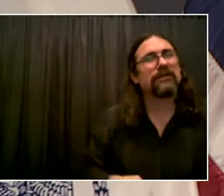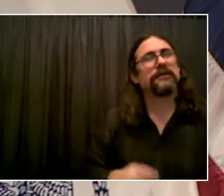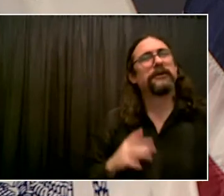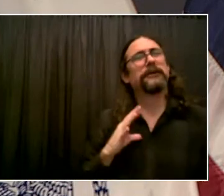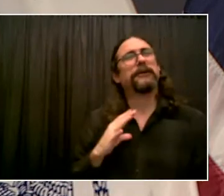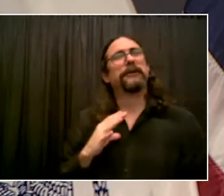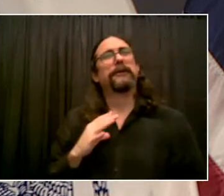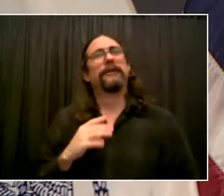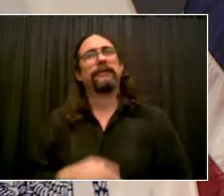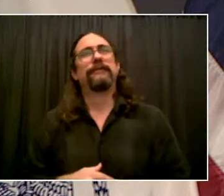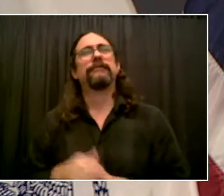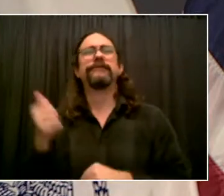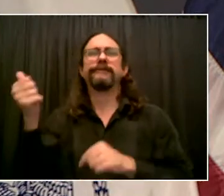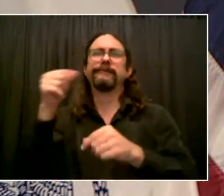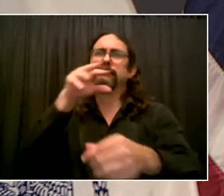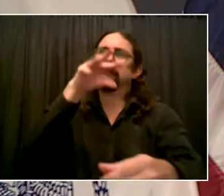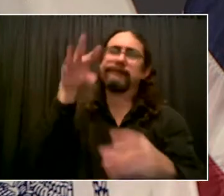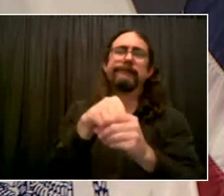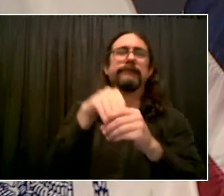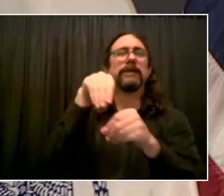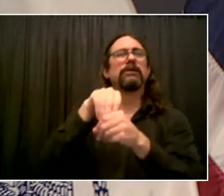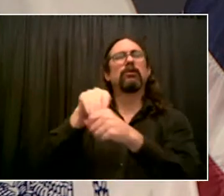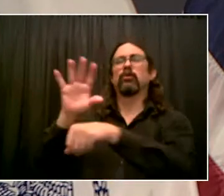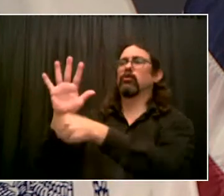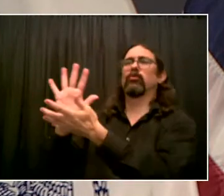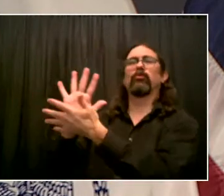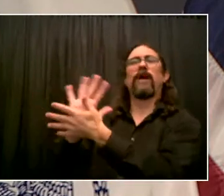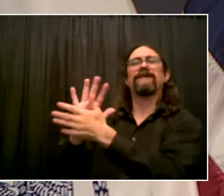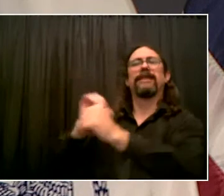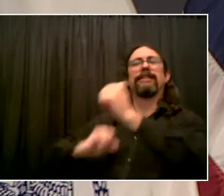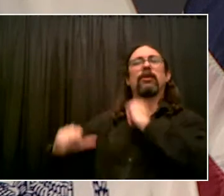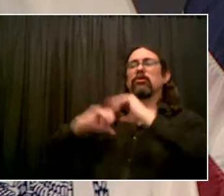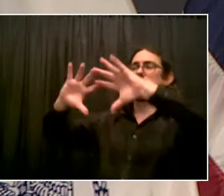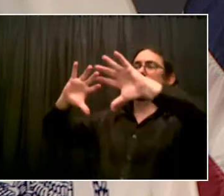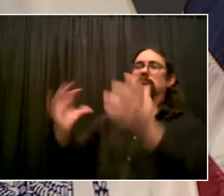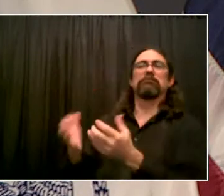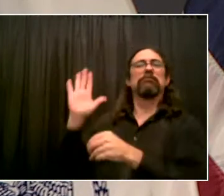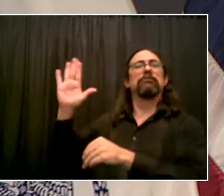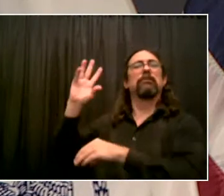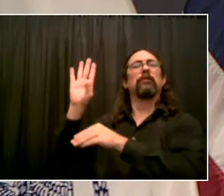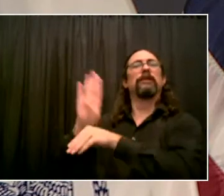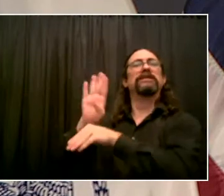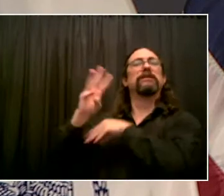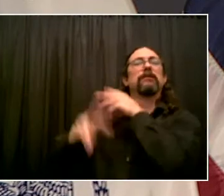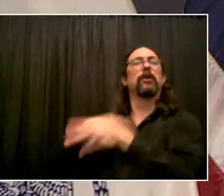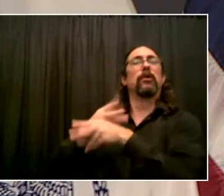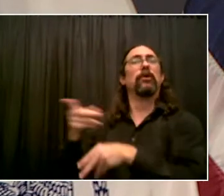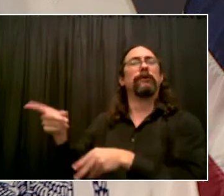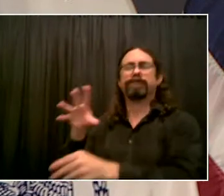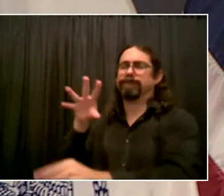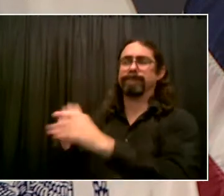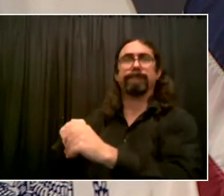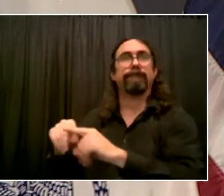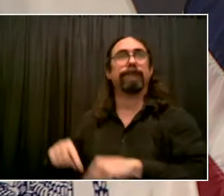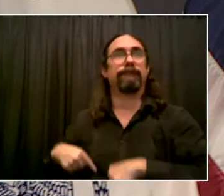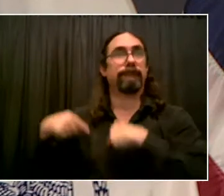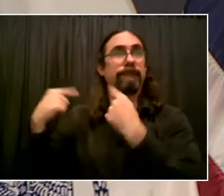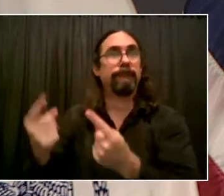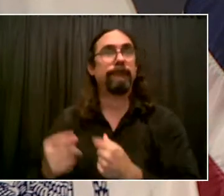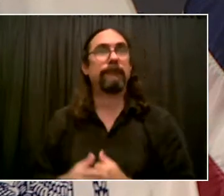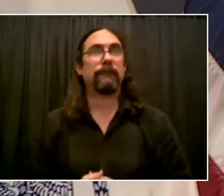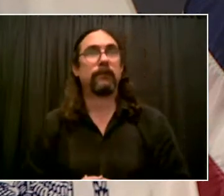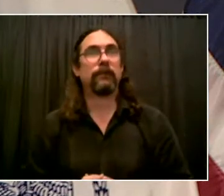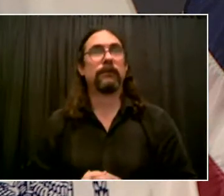to the theater once again, where we all love to be. Chief Operating Officer of Bow Tie Cinemas